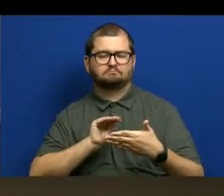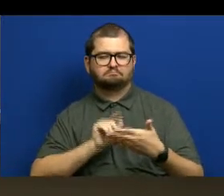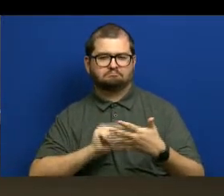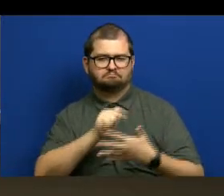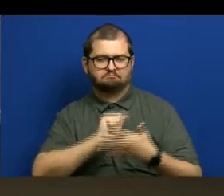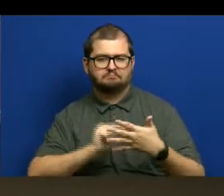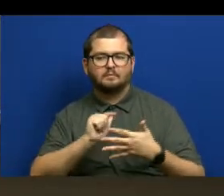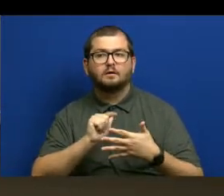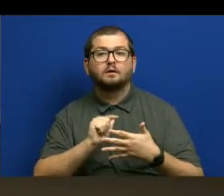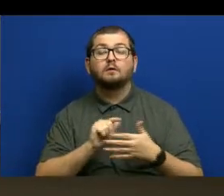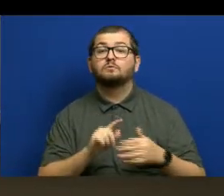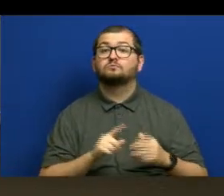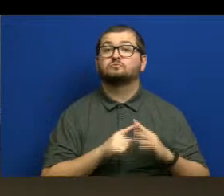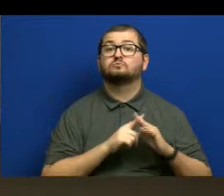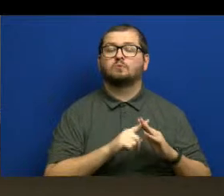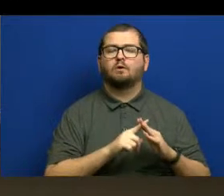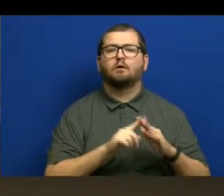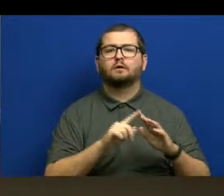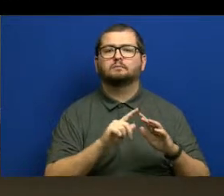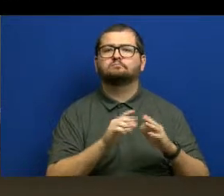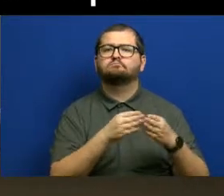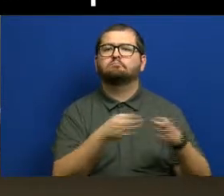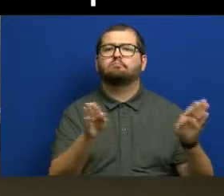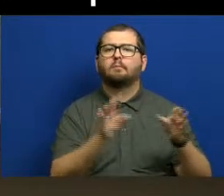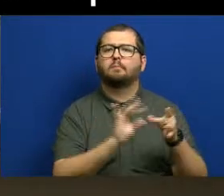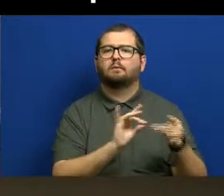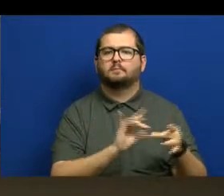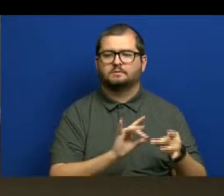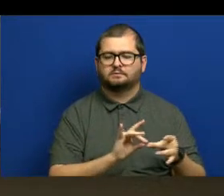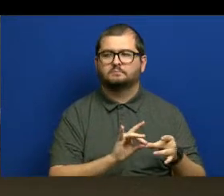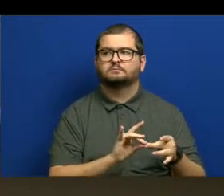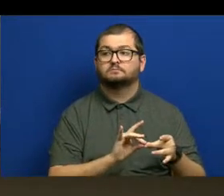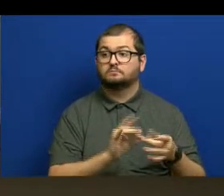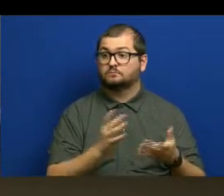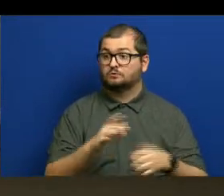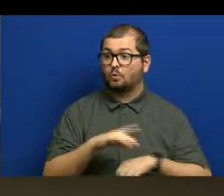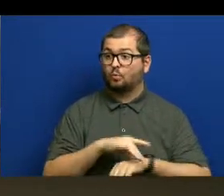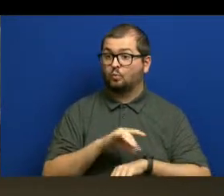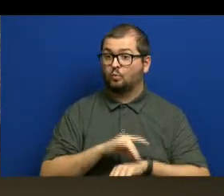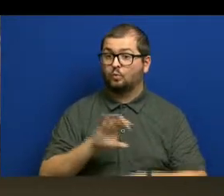We will start off with public comments. So, Kyla,